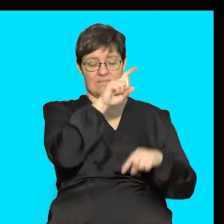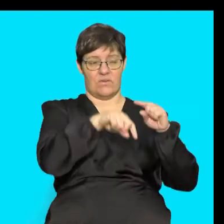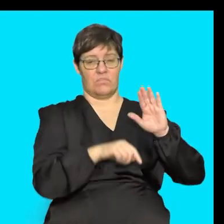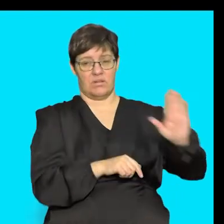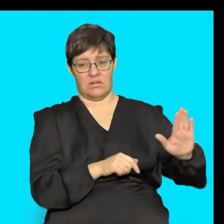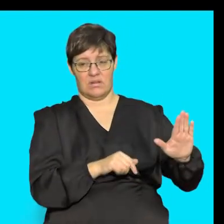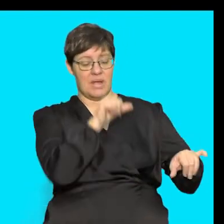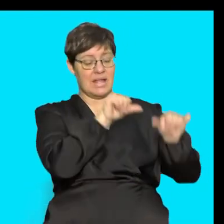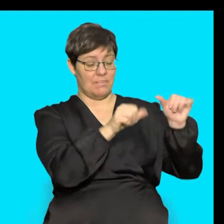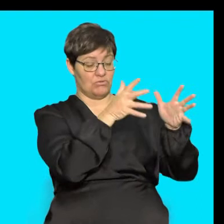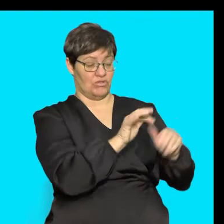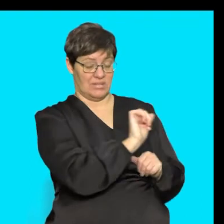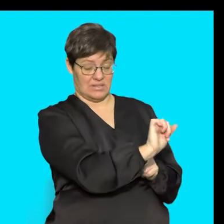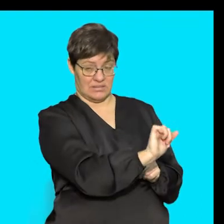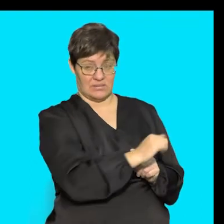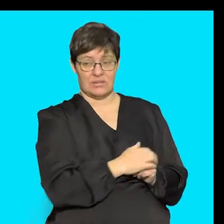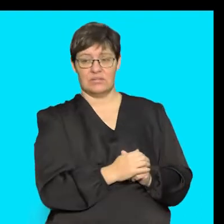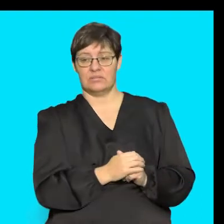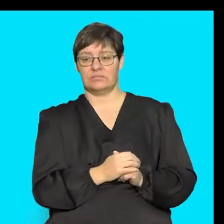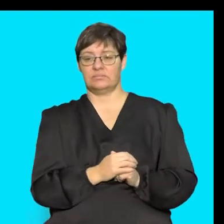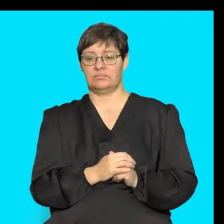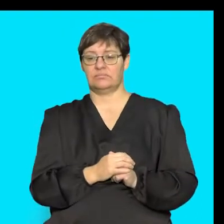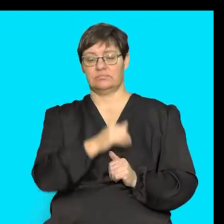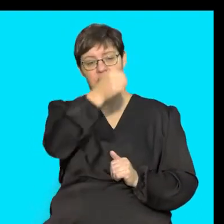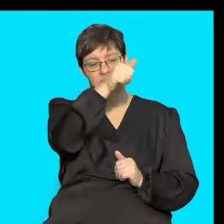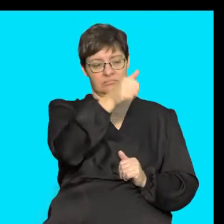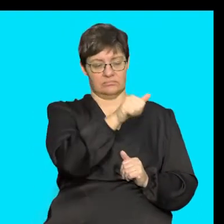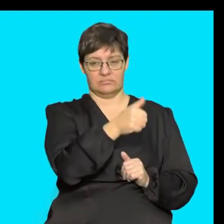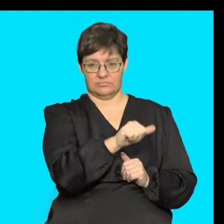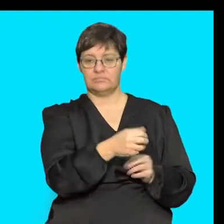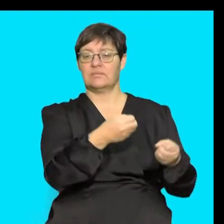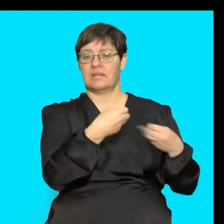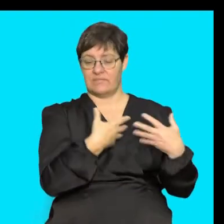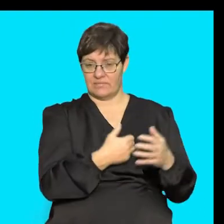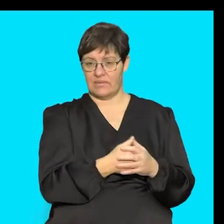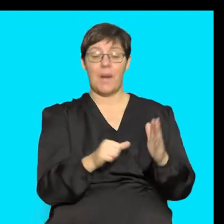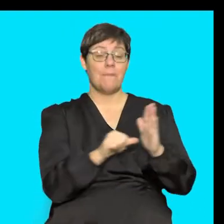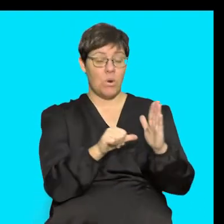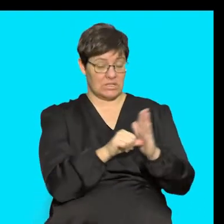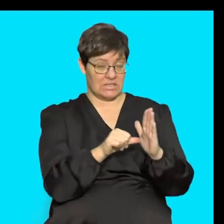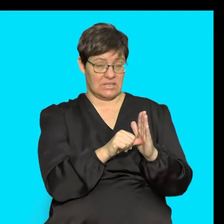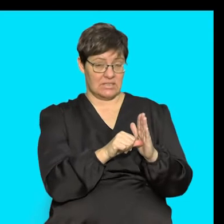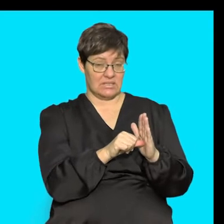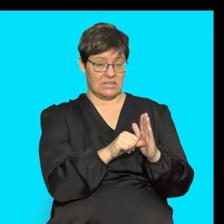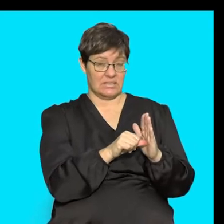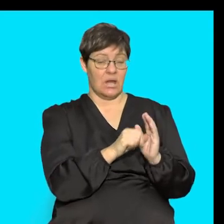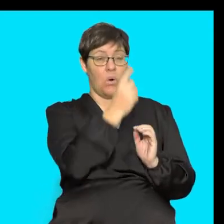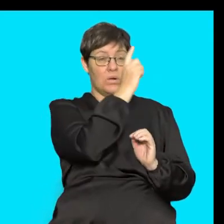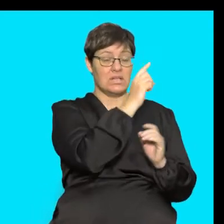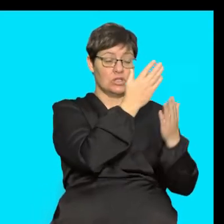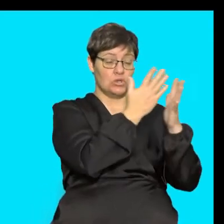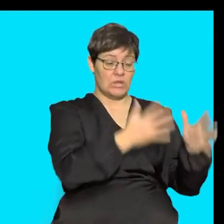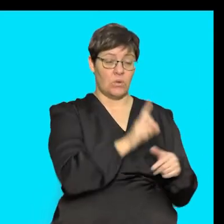variable, the chemistry mark, in order in which they were given. That's very important. The order